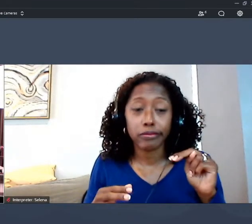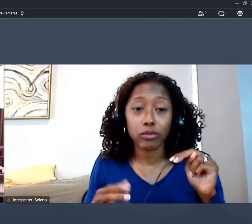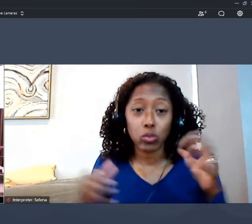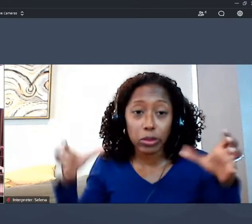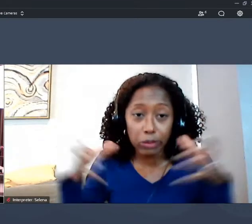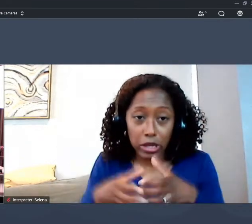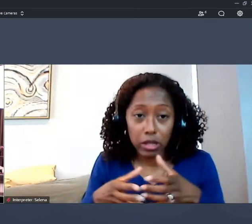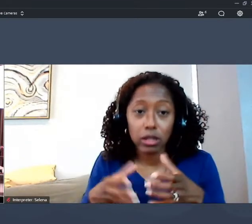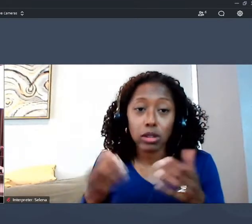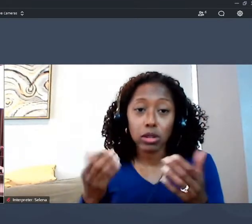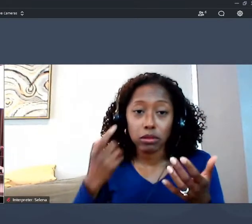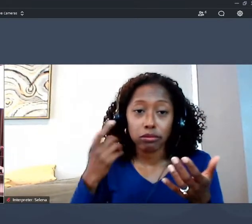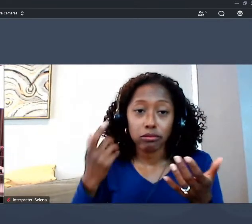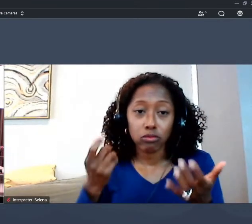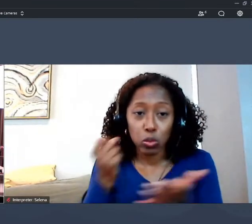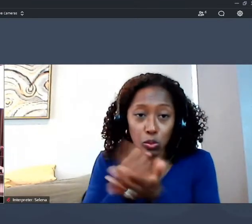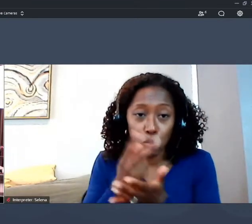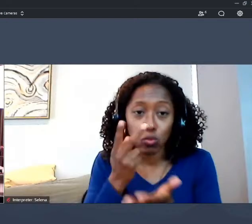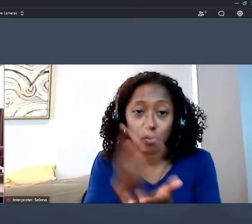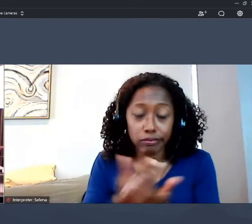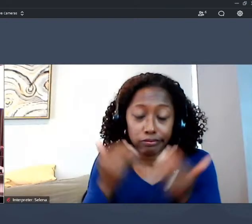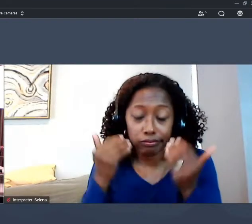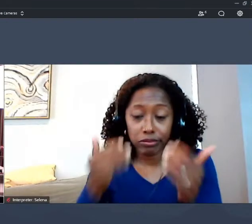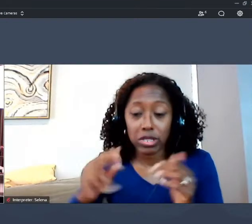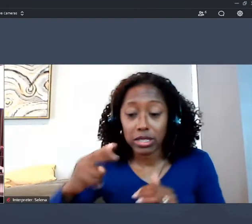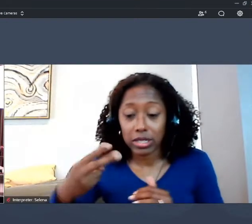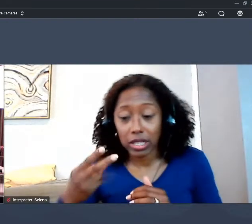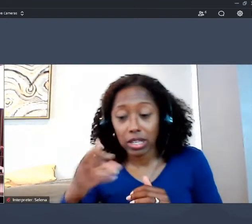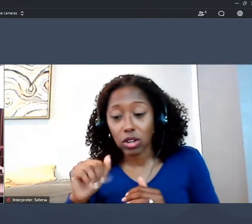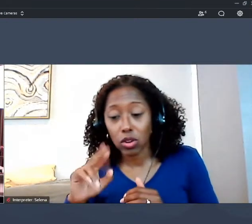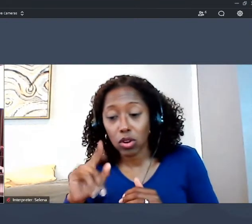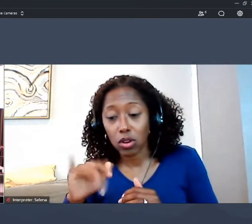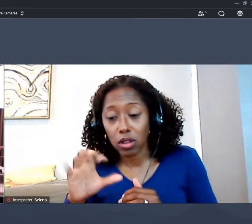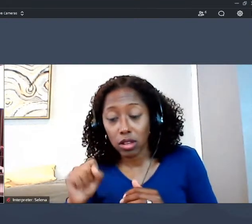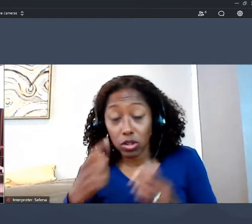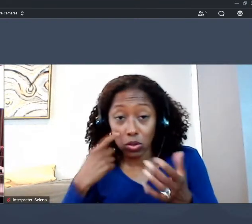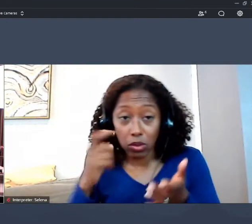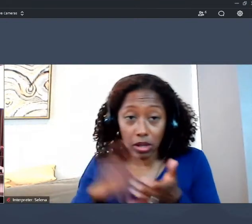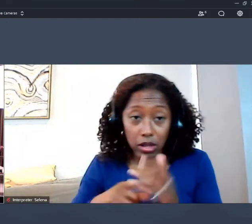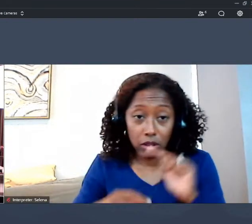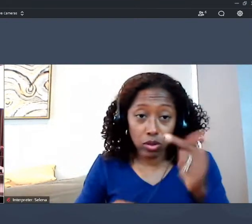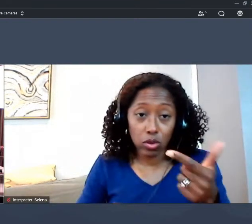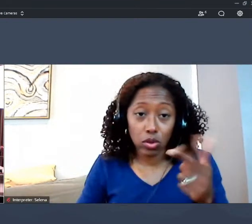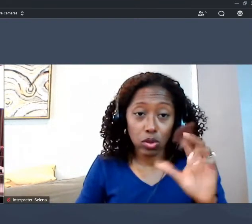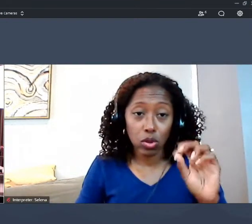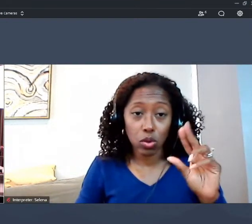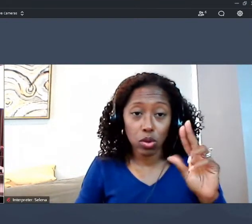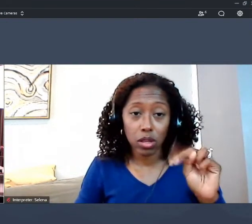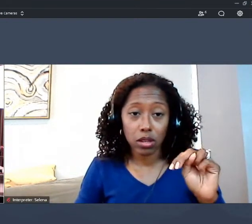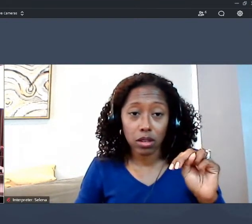I so move. Been moved by Councilman Warren, second by Councilman Carlisle. Council Lady Logan, you're recognized.